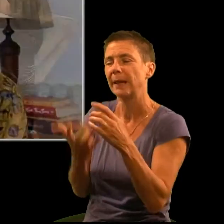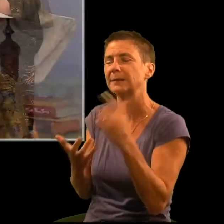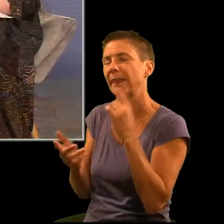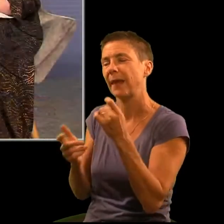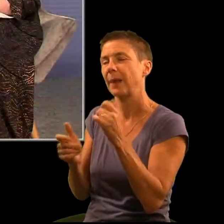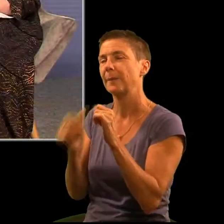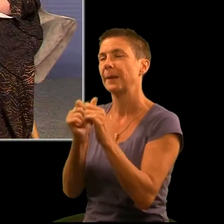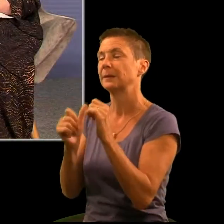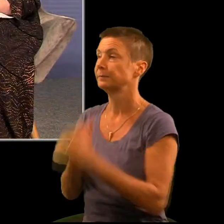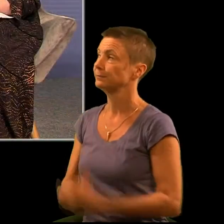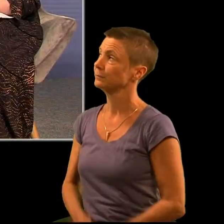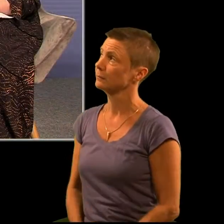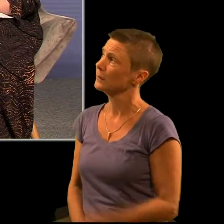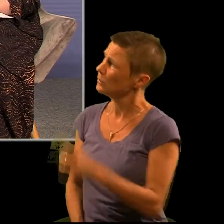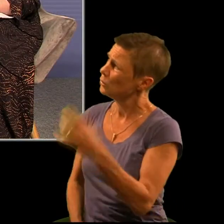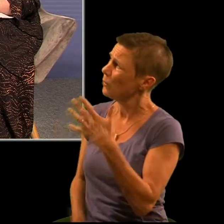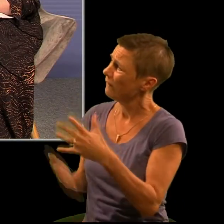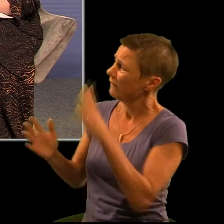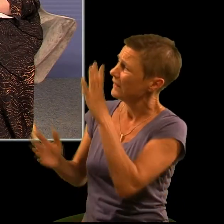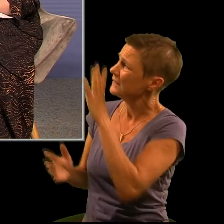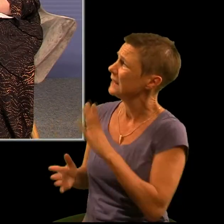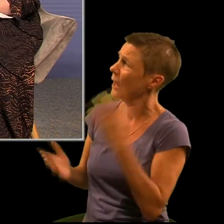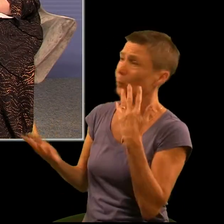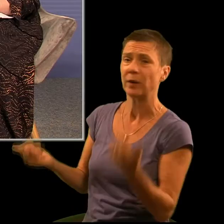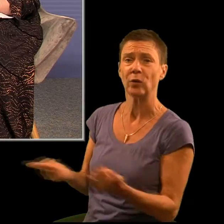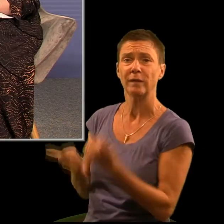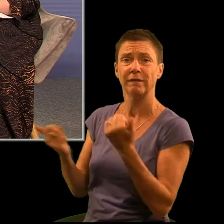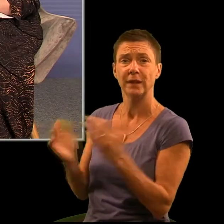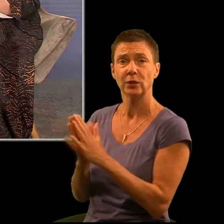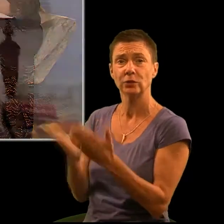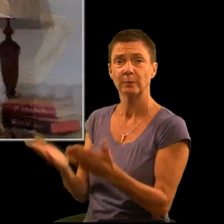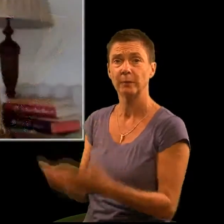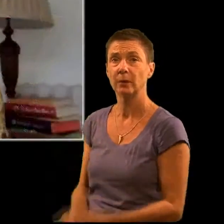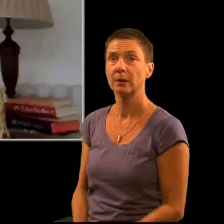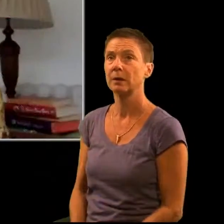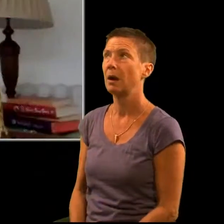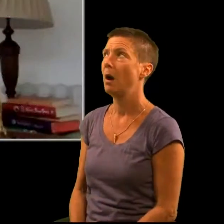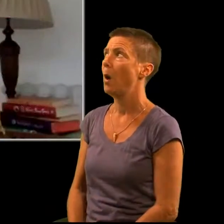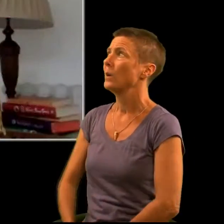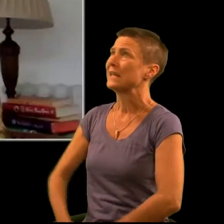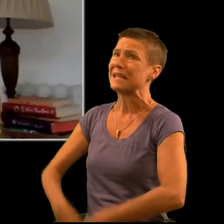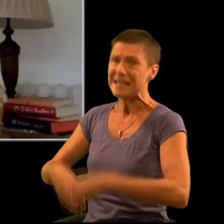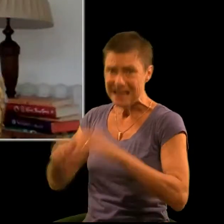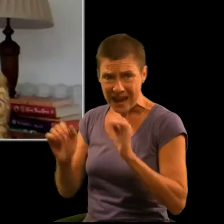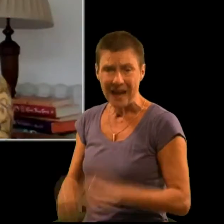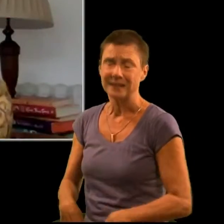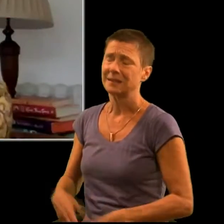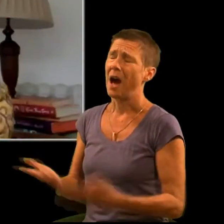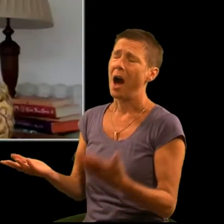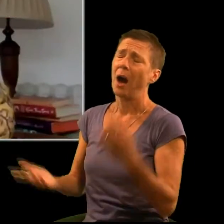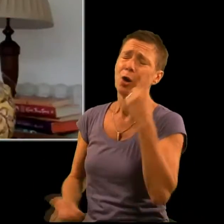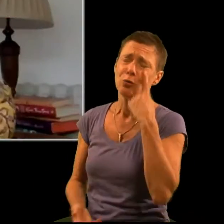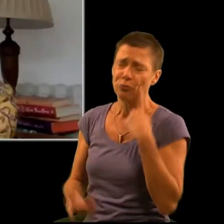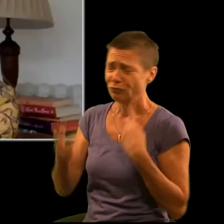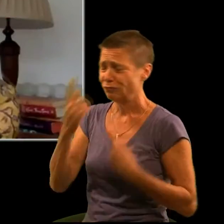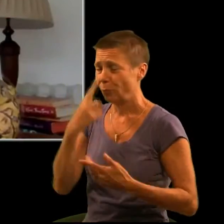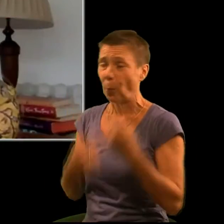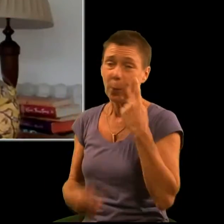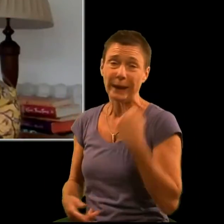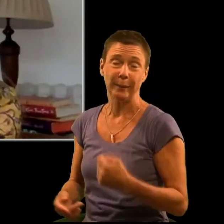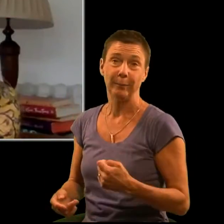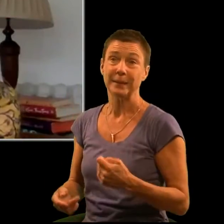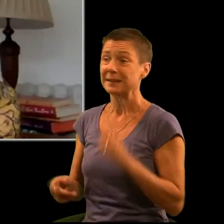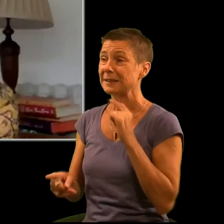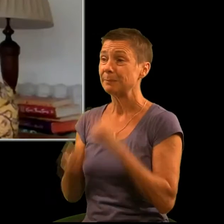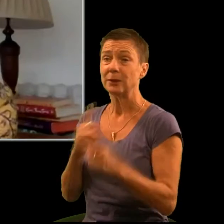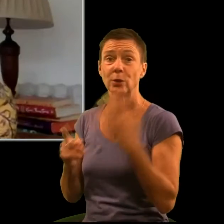ever feel sad leaving a book behind, Cressida? Oh, I mean, absolutely. I weep. And particularly when